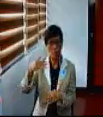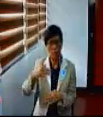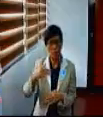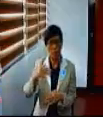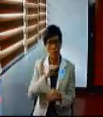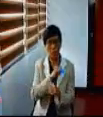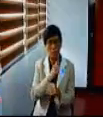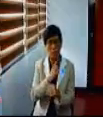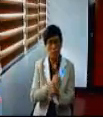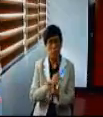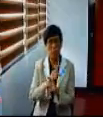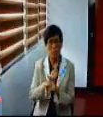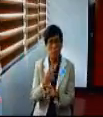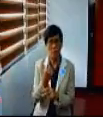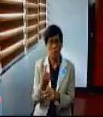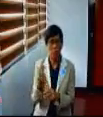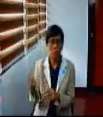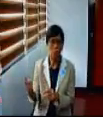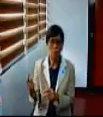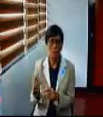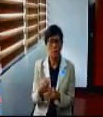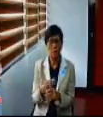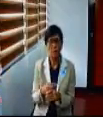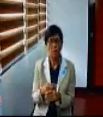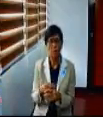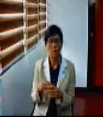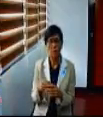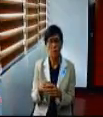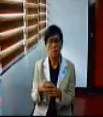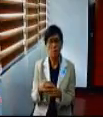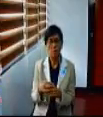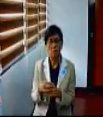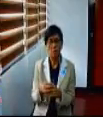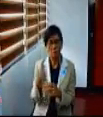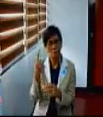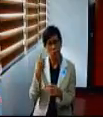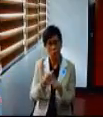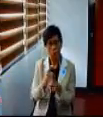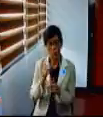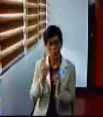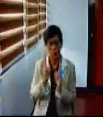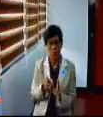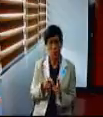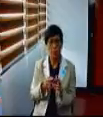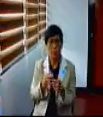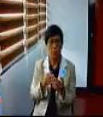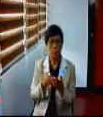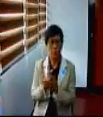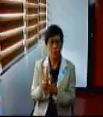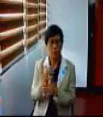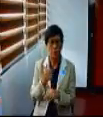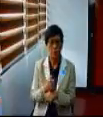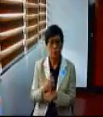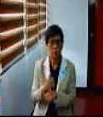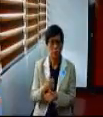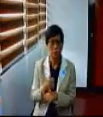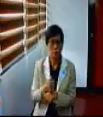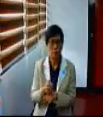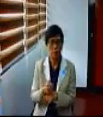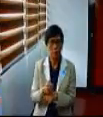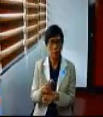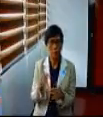its territory and within its jurisdiction from human rights abuses. And this creates a set of